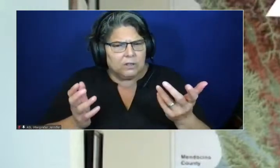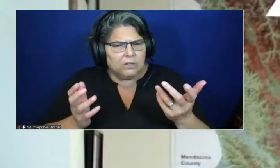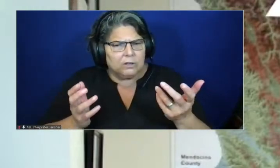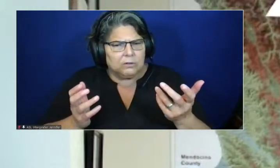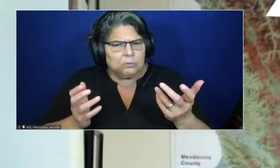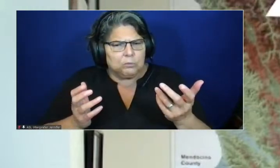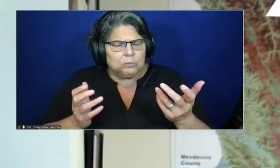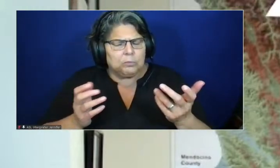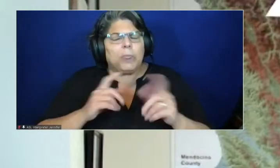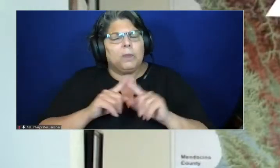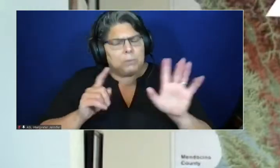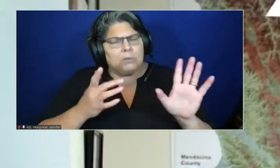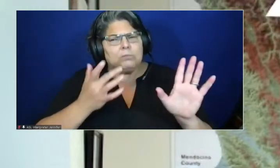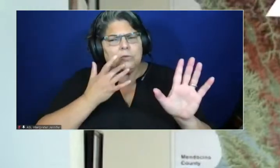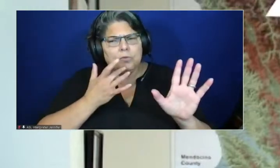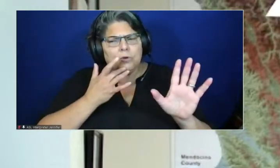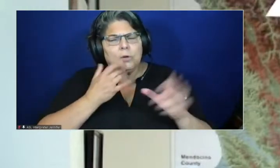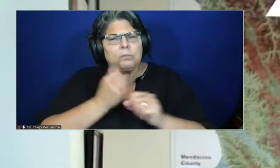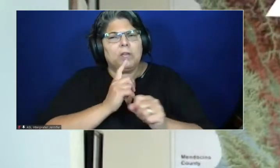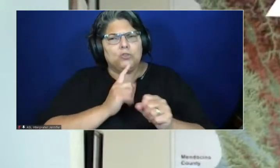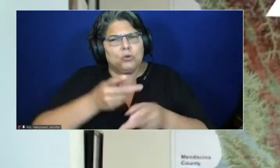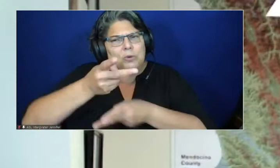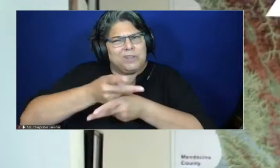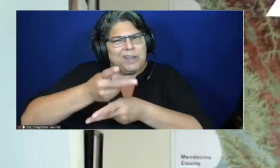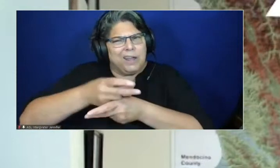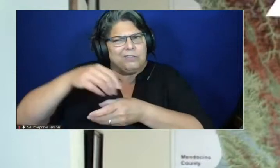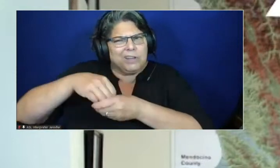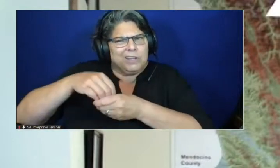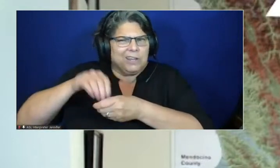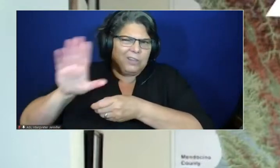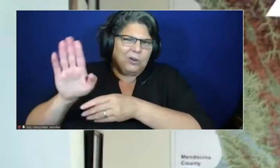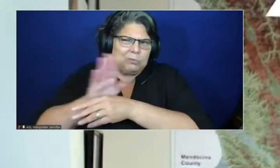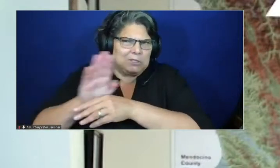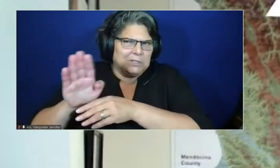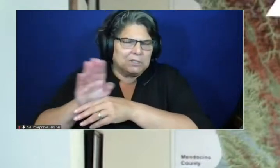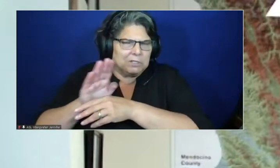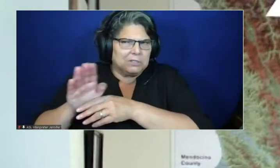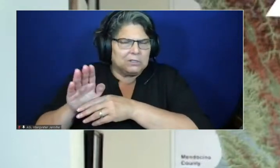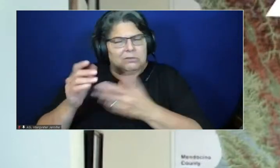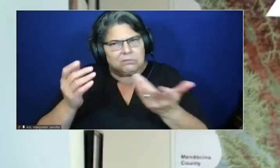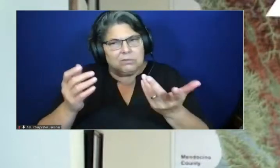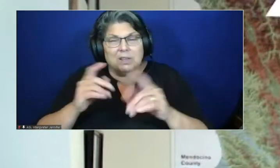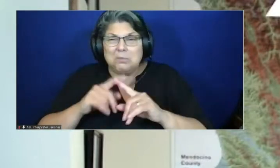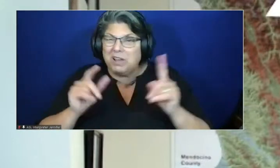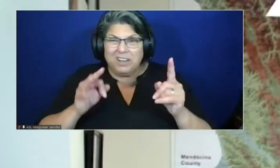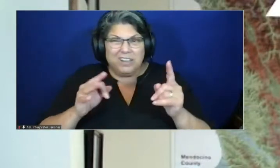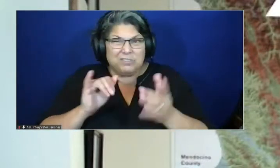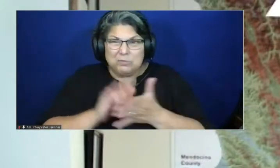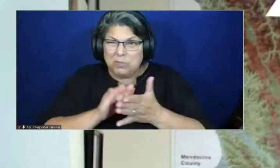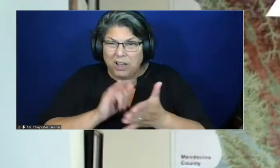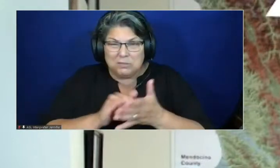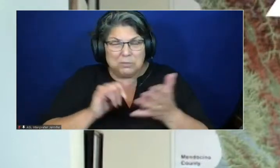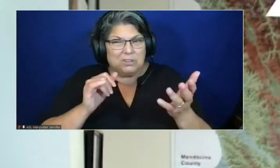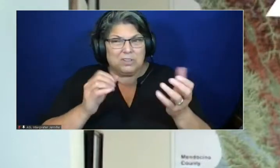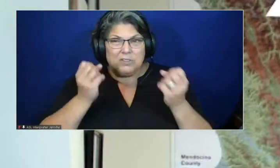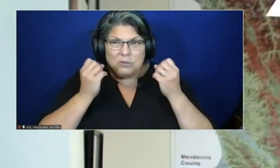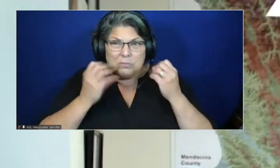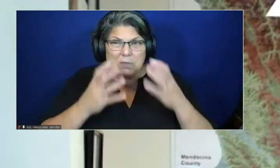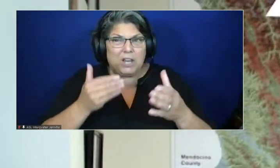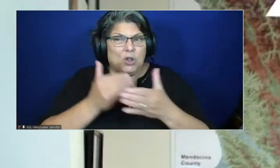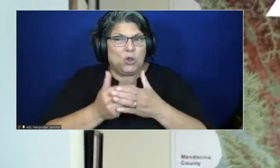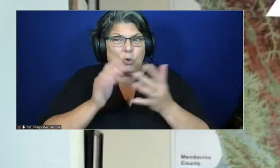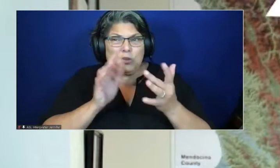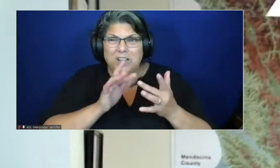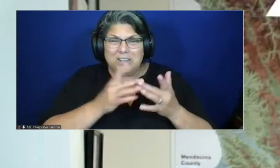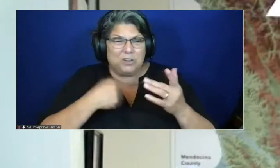sure that it's handled in-house, if you will. But when it can't be, for example, when there are close contacts that can't